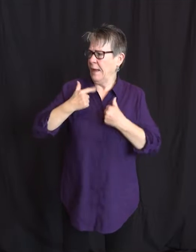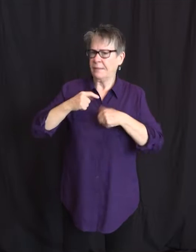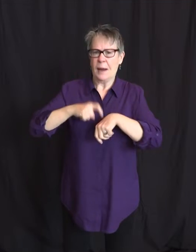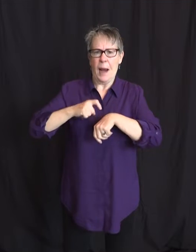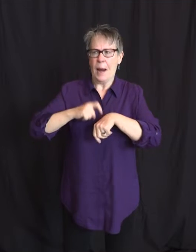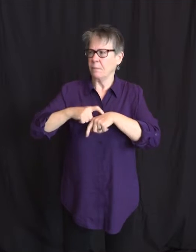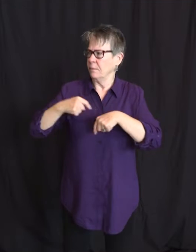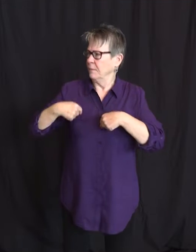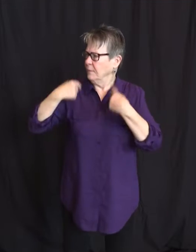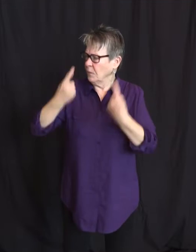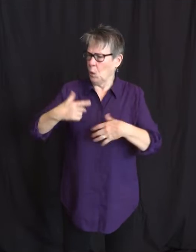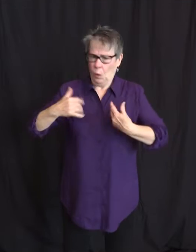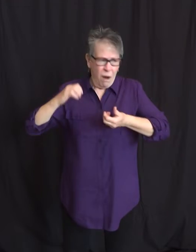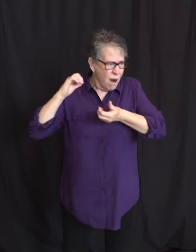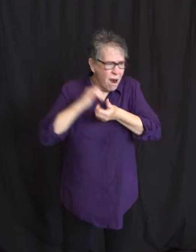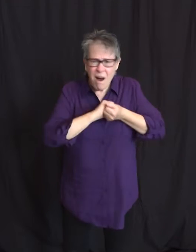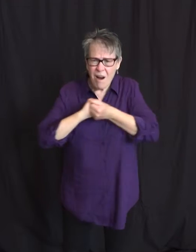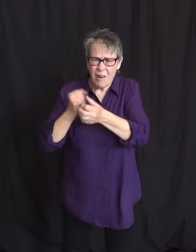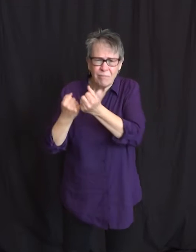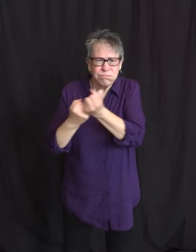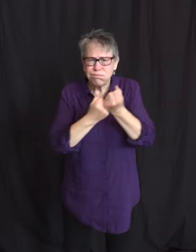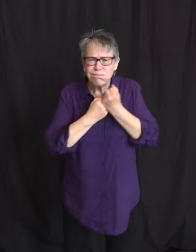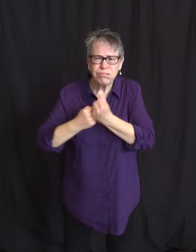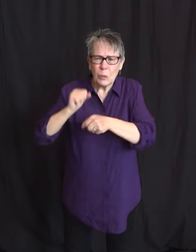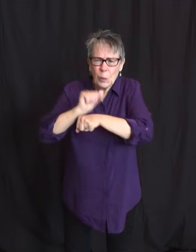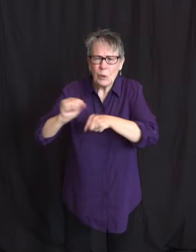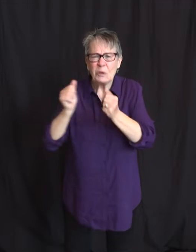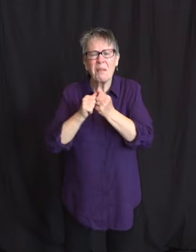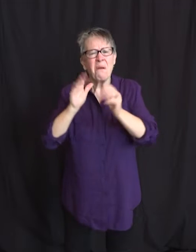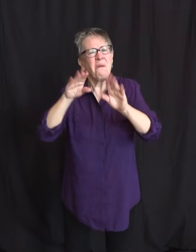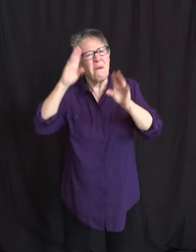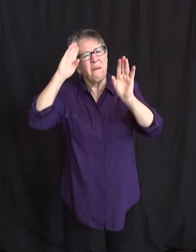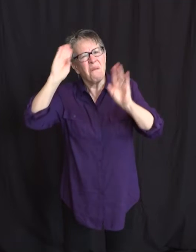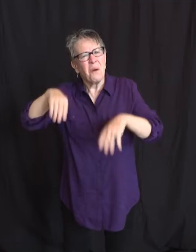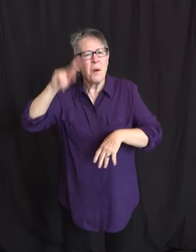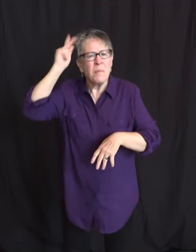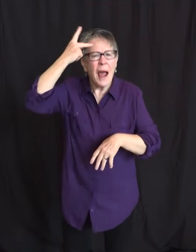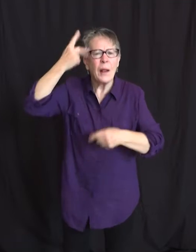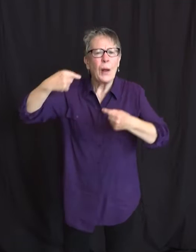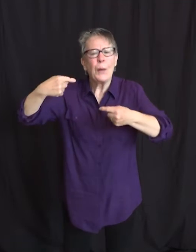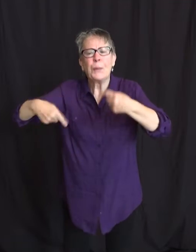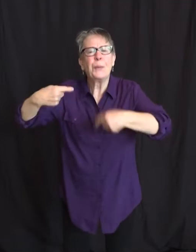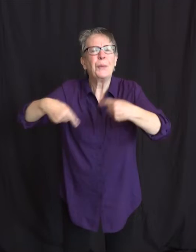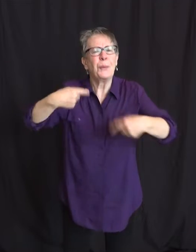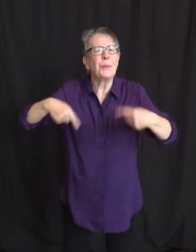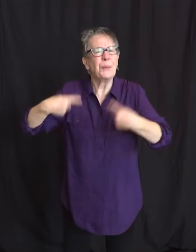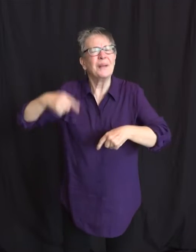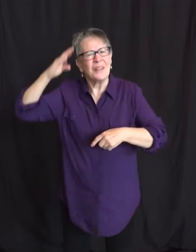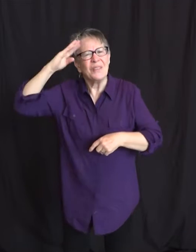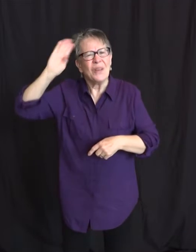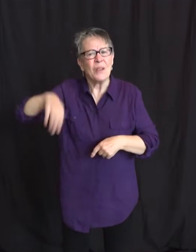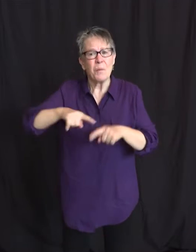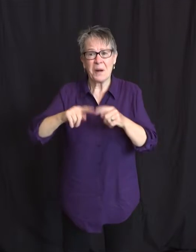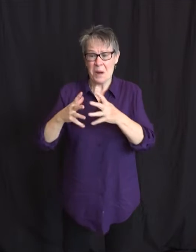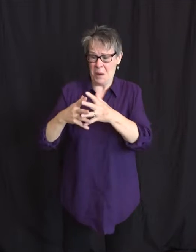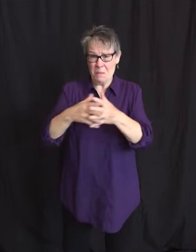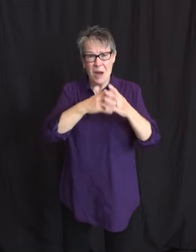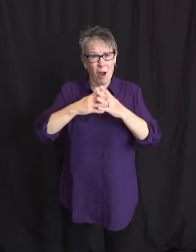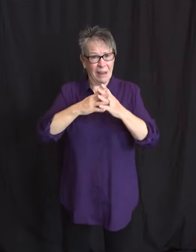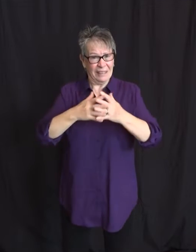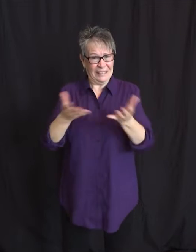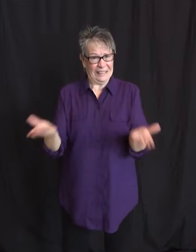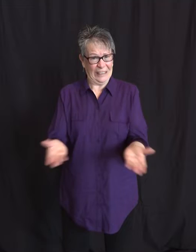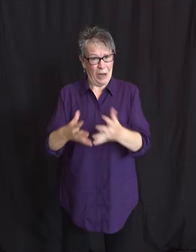the overwhelming majority of Americans and the overwhelming majority of New Jerseyans believe that we are doing the right thing.